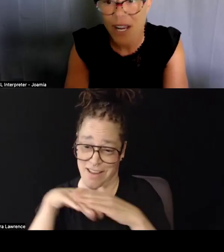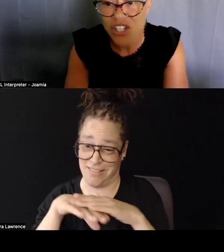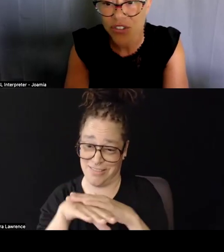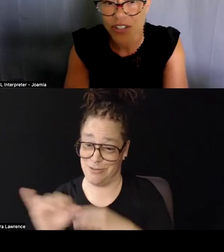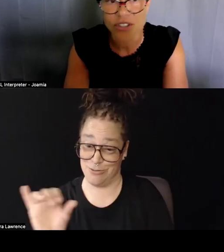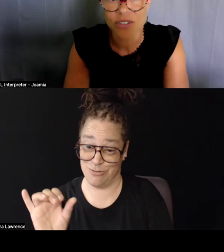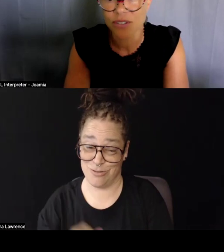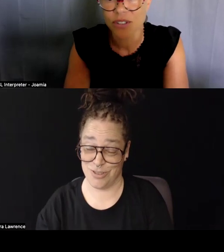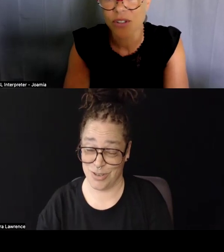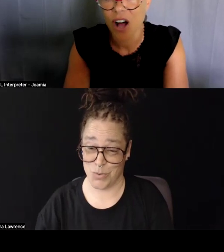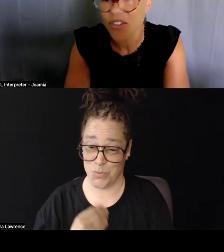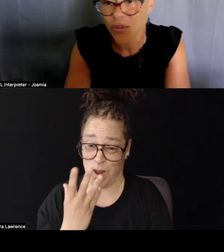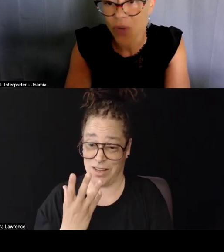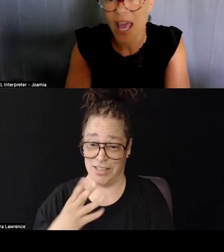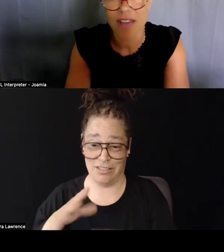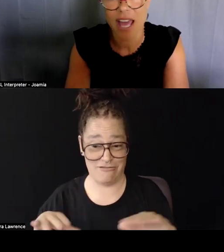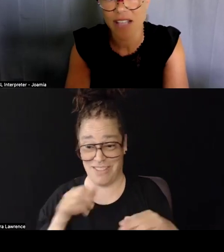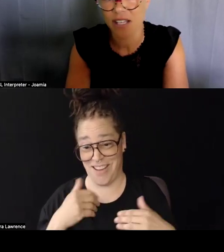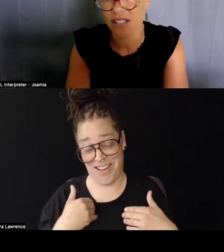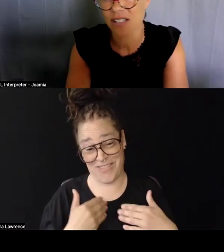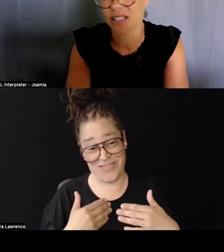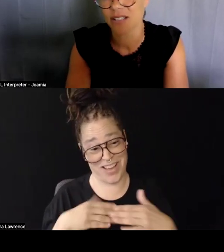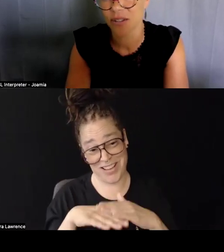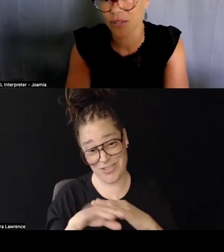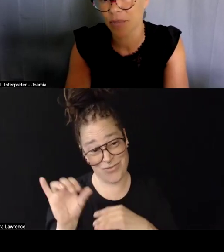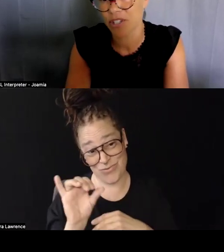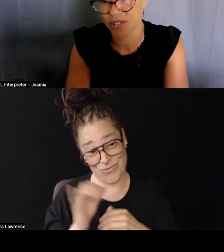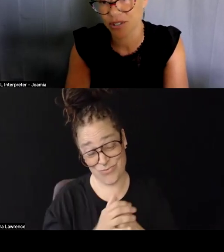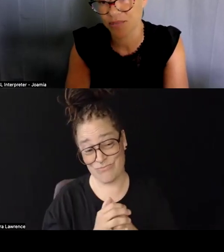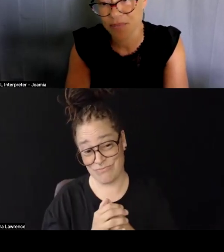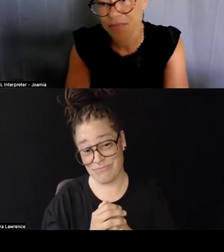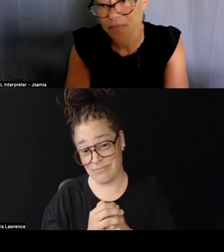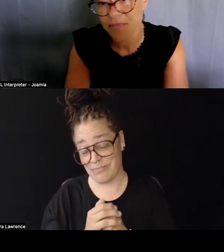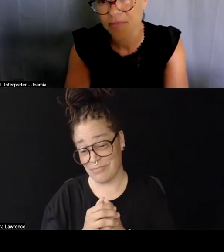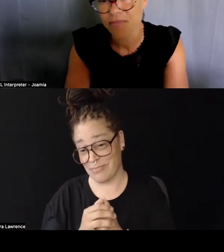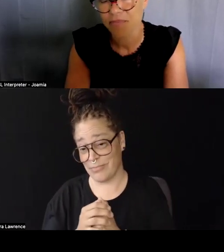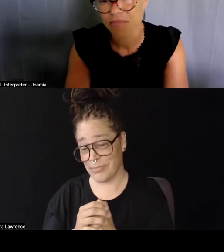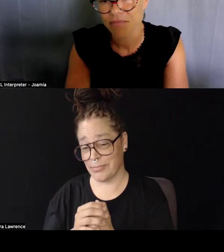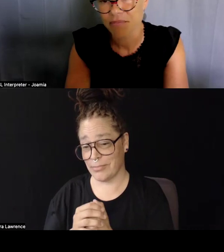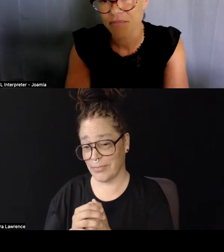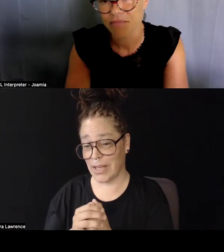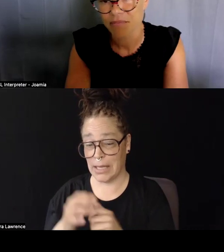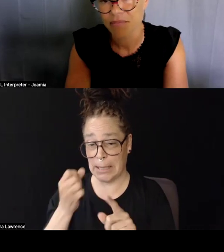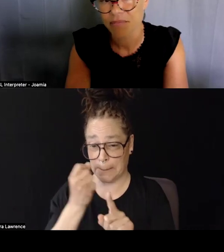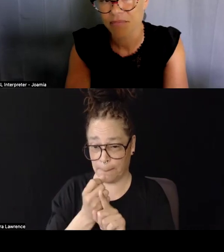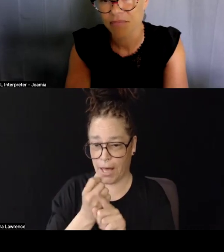And white children also don't have access to those images.